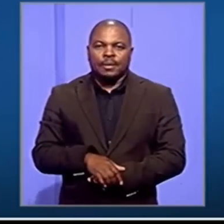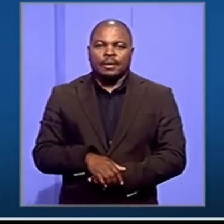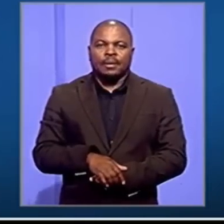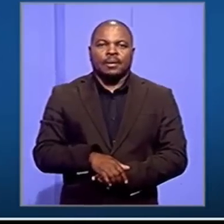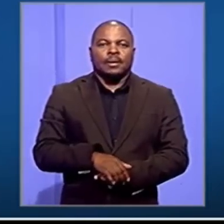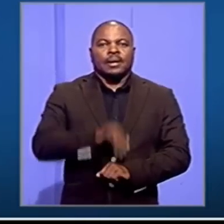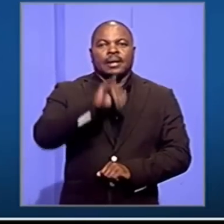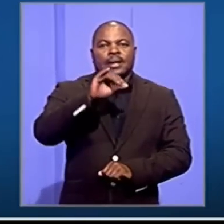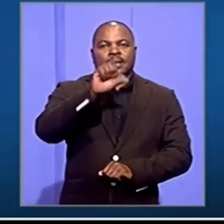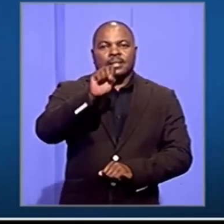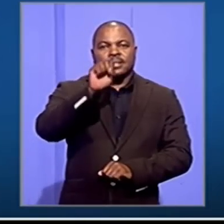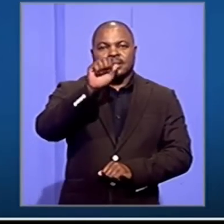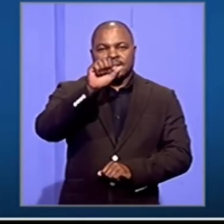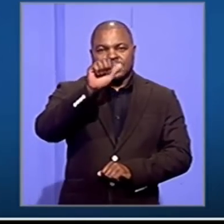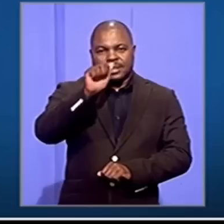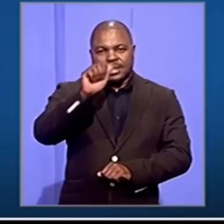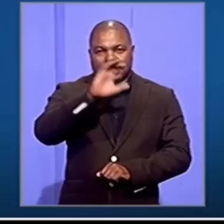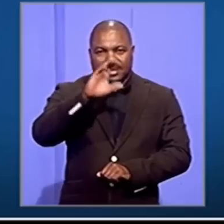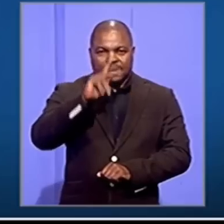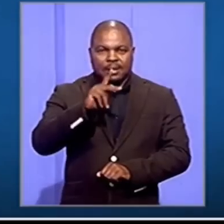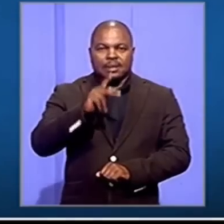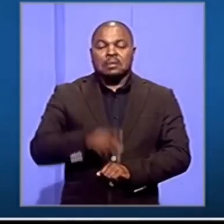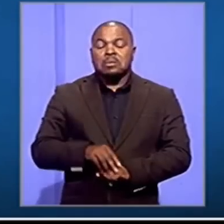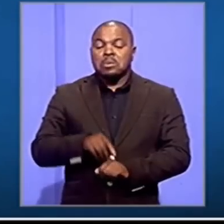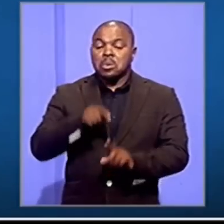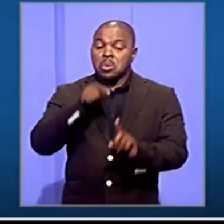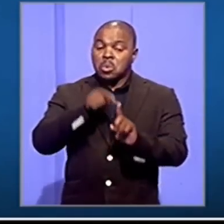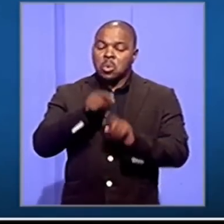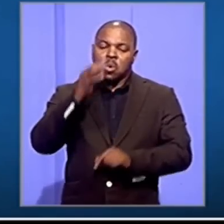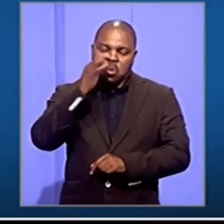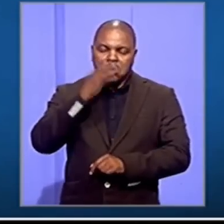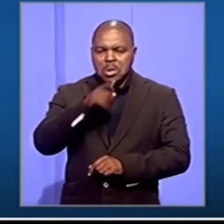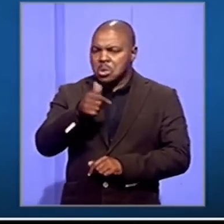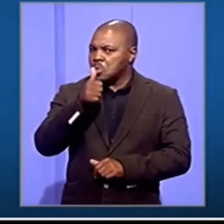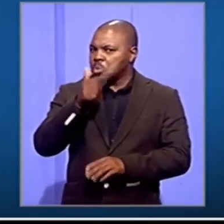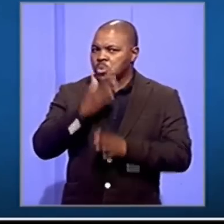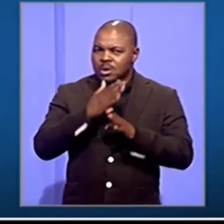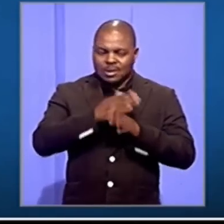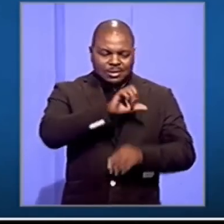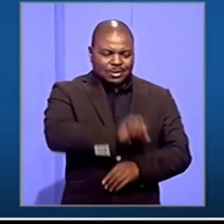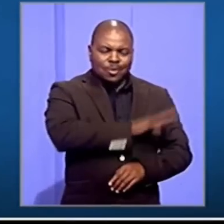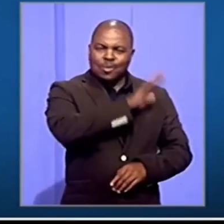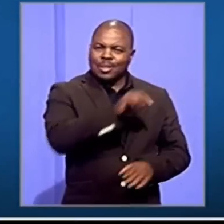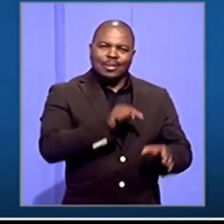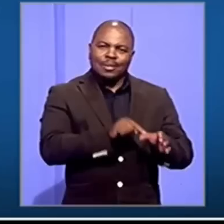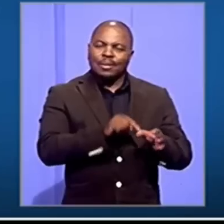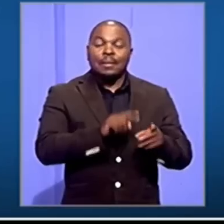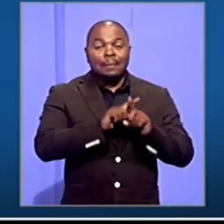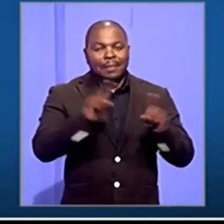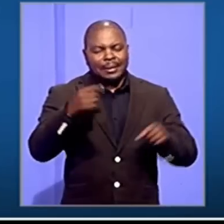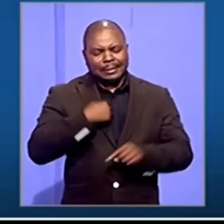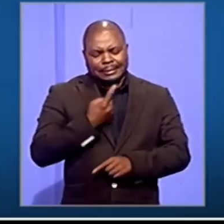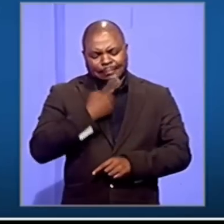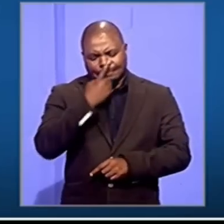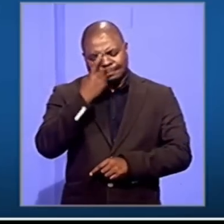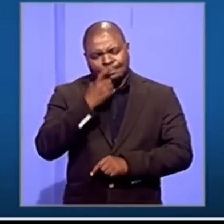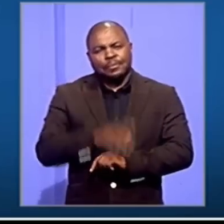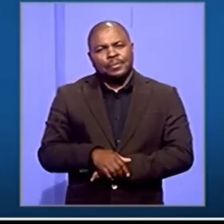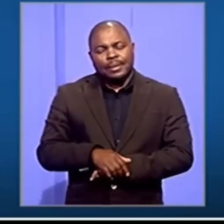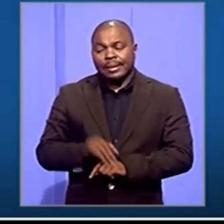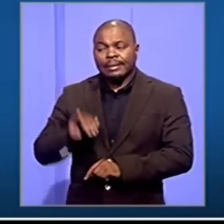Fermak Isaac Nkomo yena o re ke mošomo o mobotse wo o dirilego ke naga ya rena e fela ke ipotšiša gore